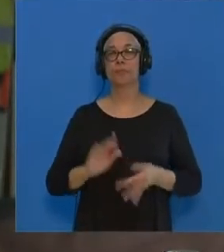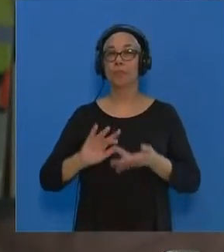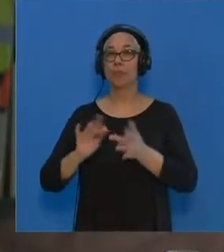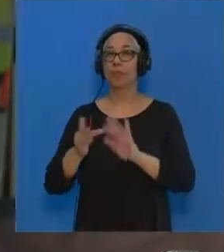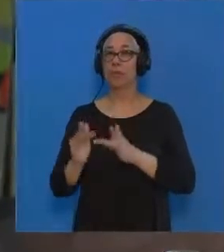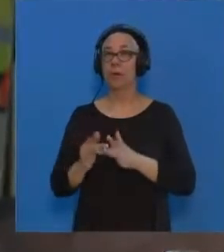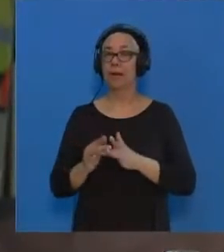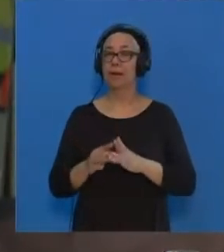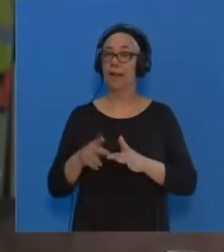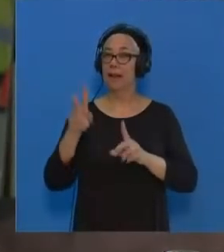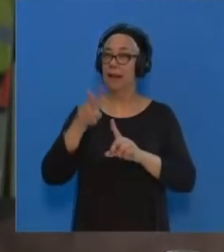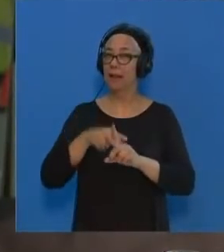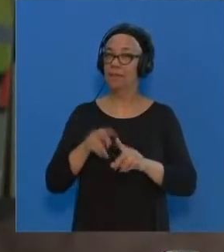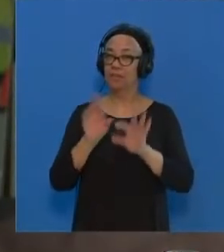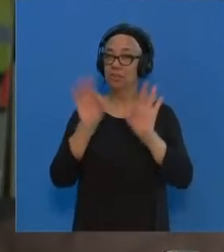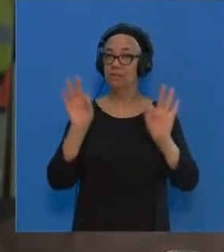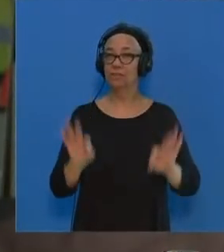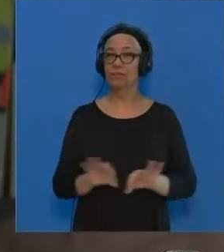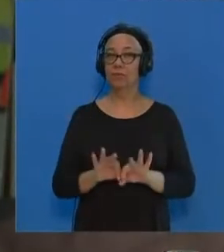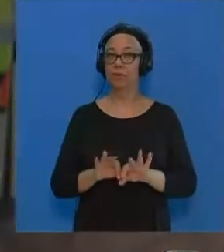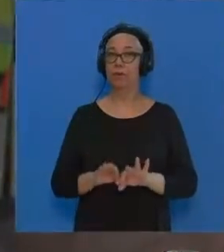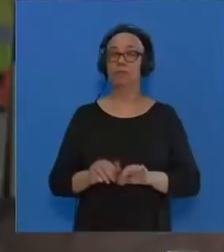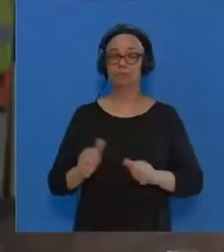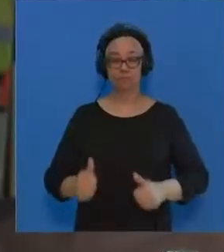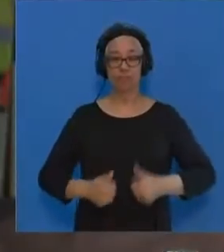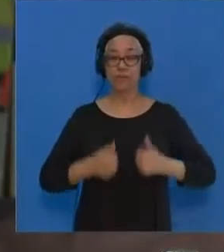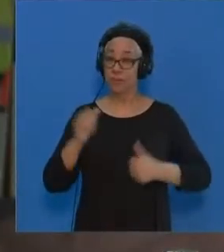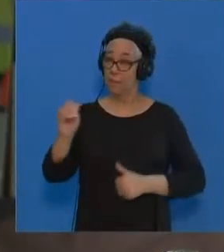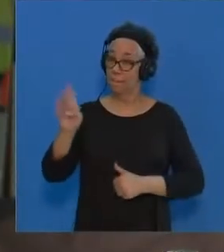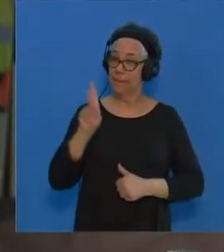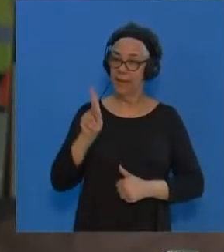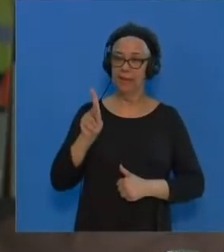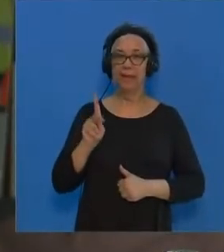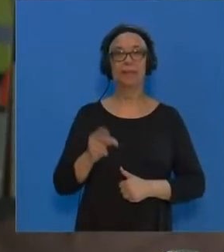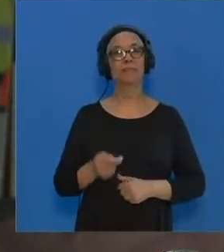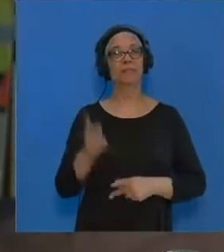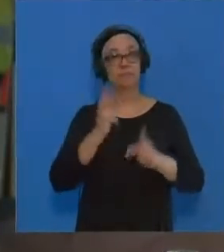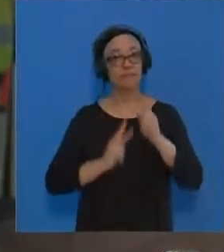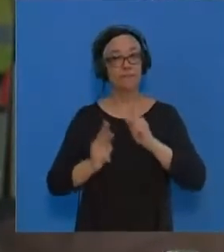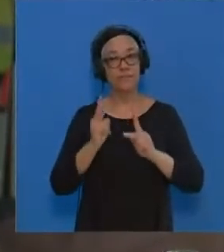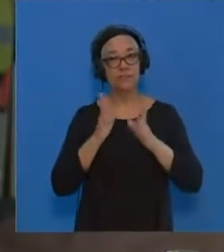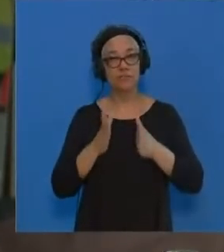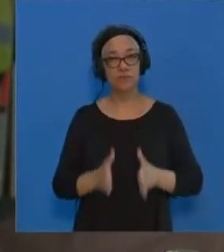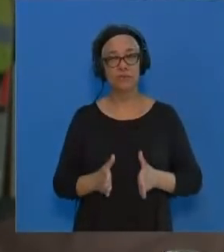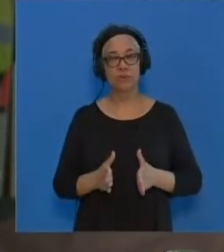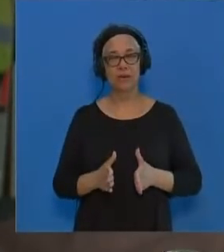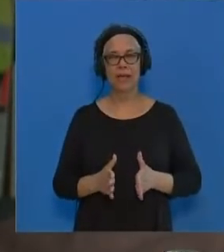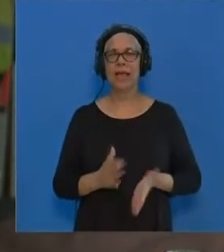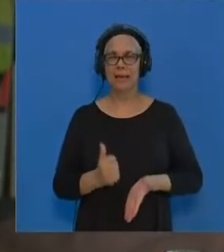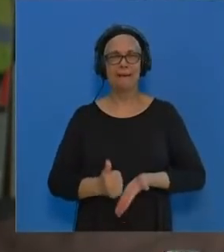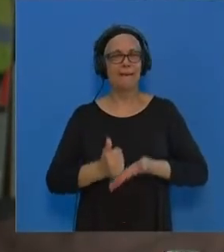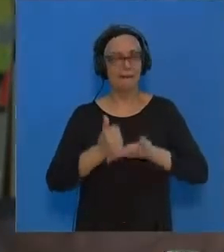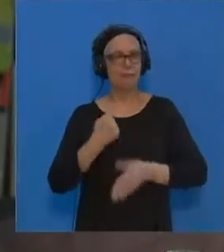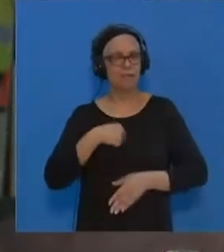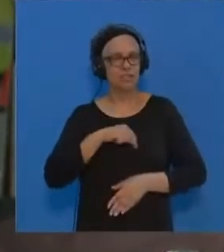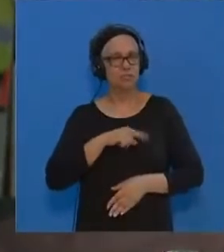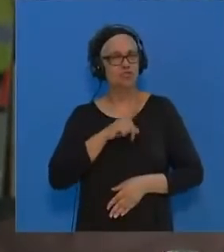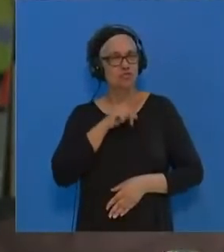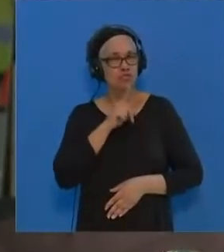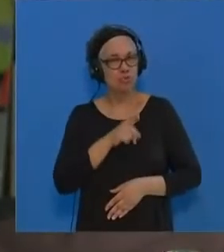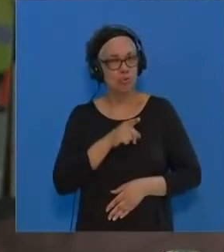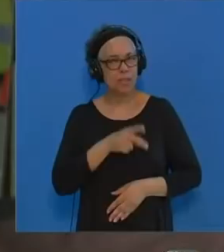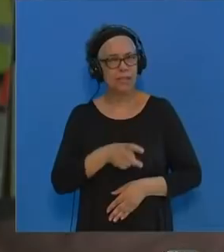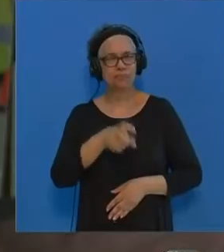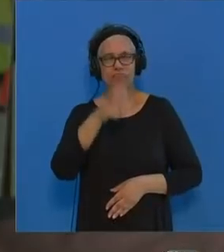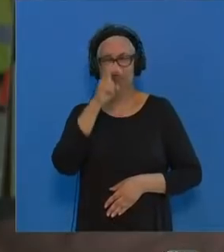residents as well as arriving visitors. This travel authorization helps us ensure that our strict testing regime